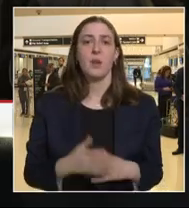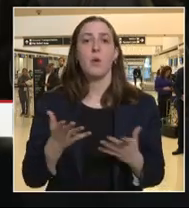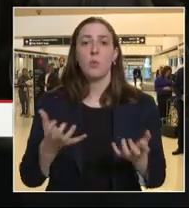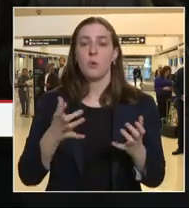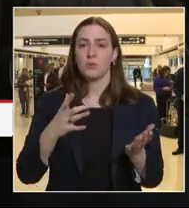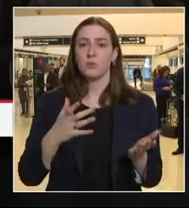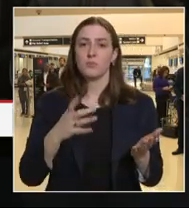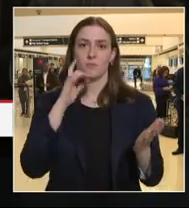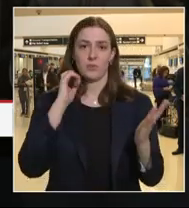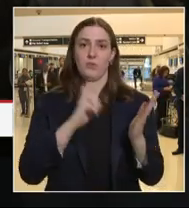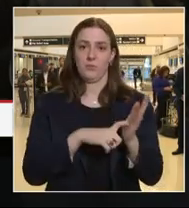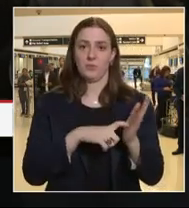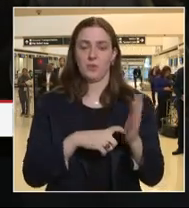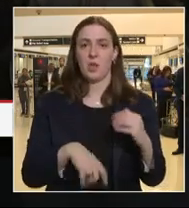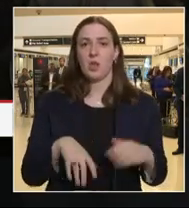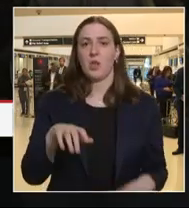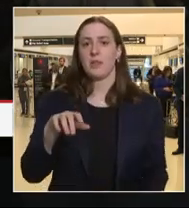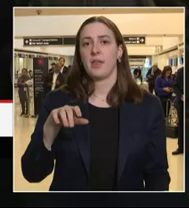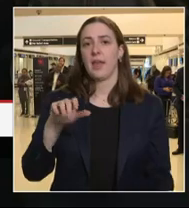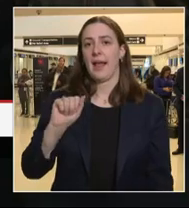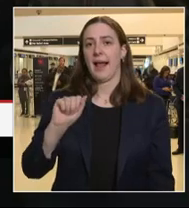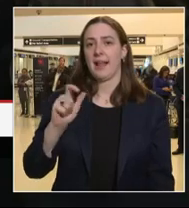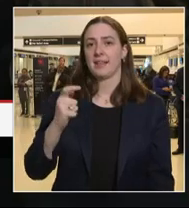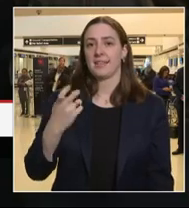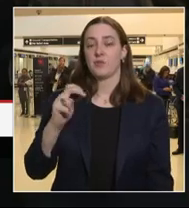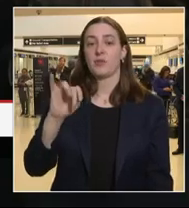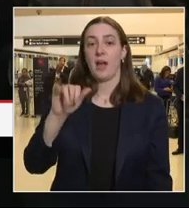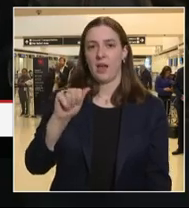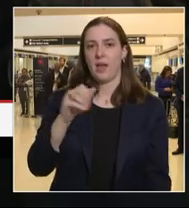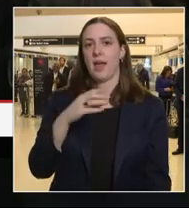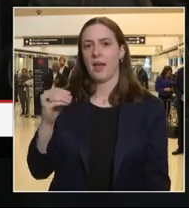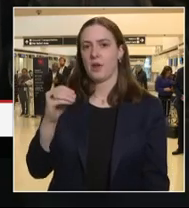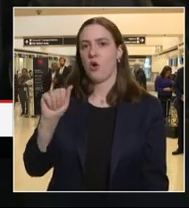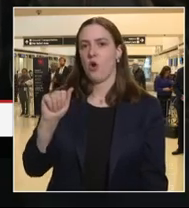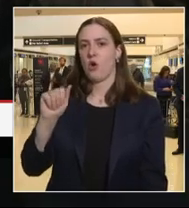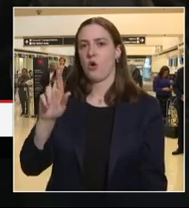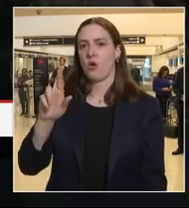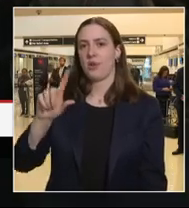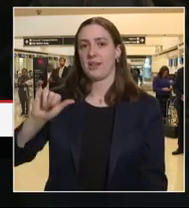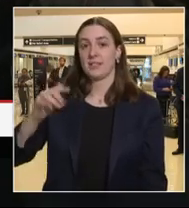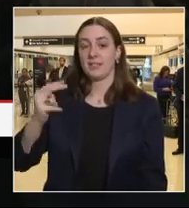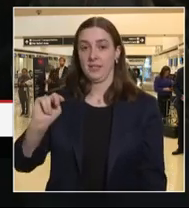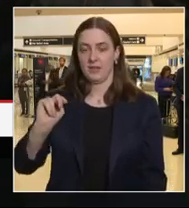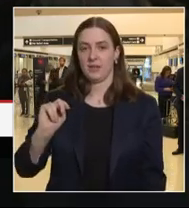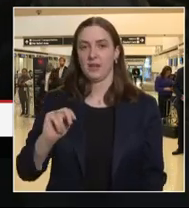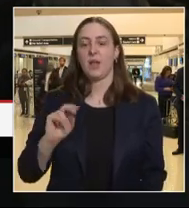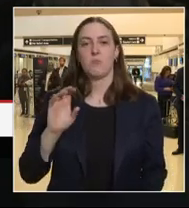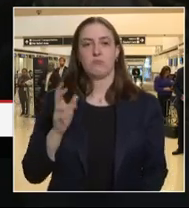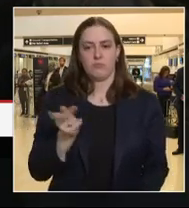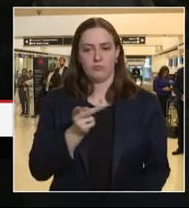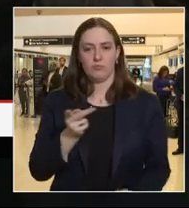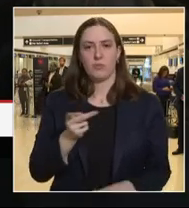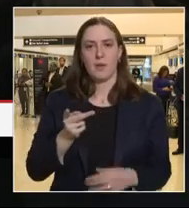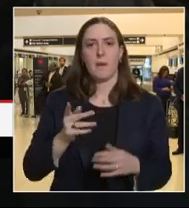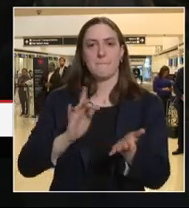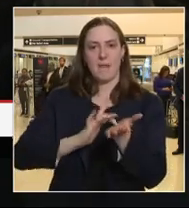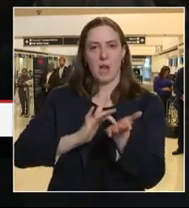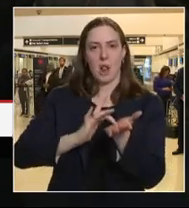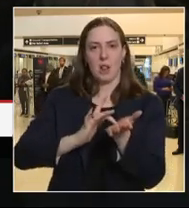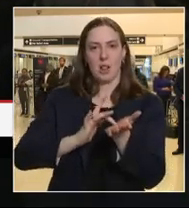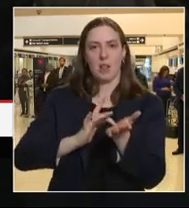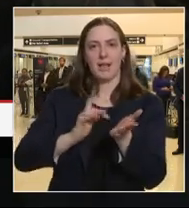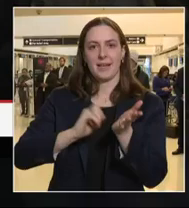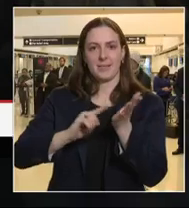Medical Examiner are involved in this operation and a very important part of getting people identified.